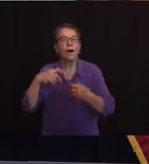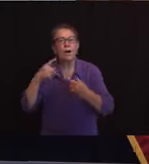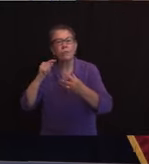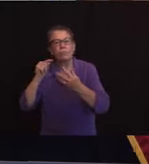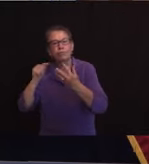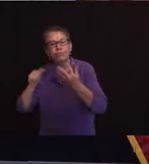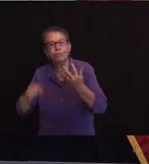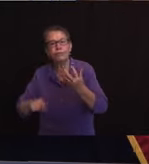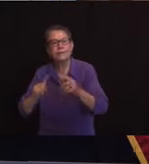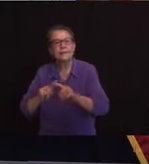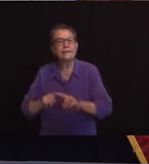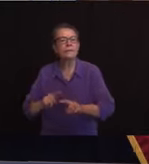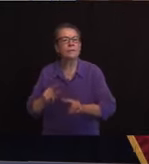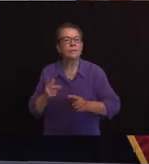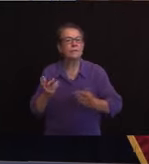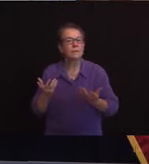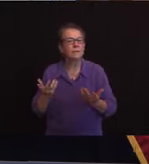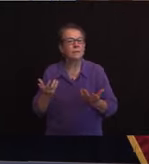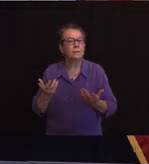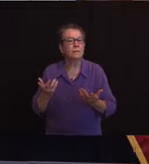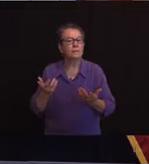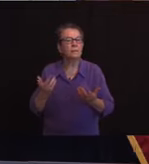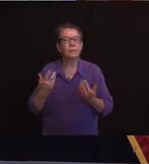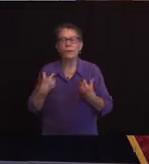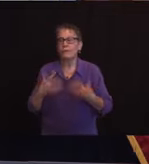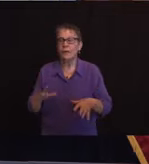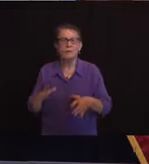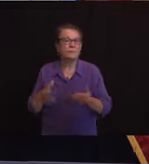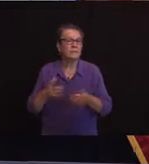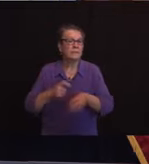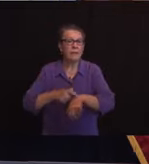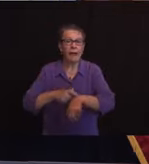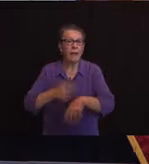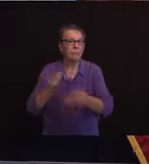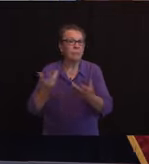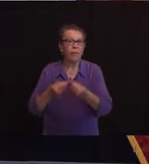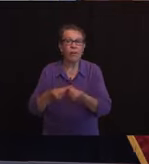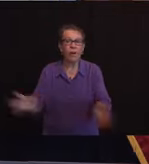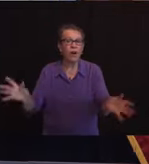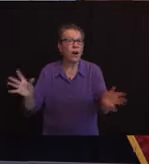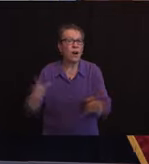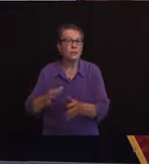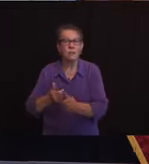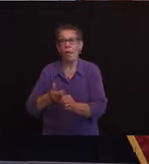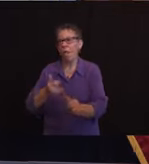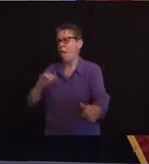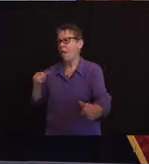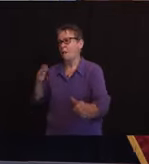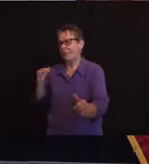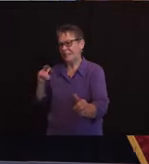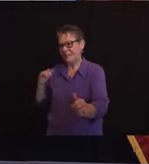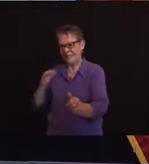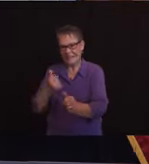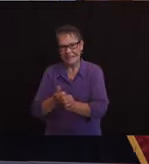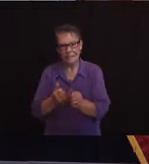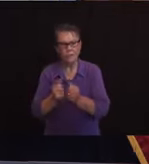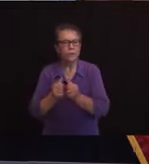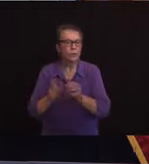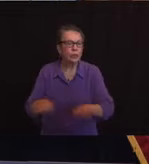year, significant time around lead. And we just have to assume that other vaccinations, other immunizations have